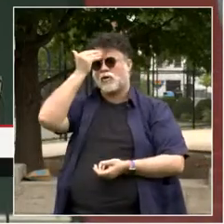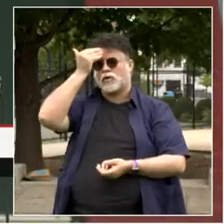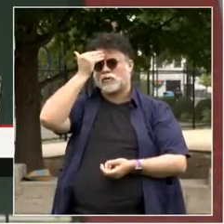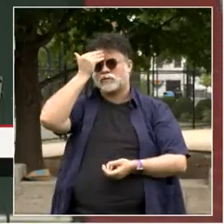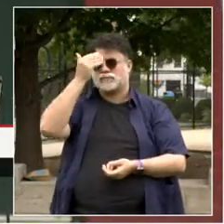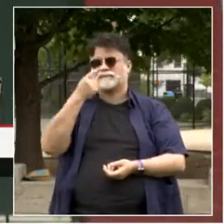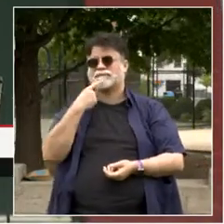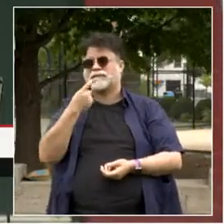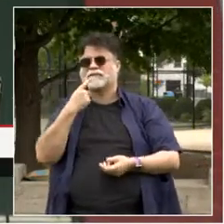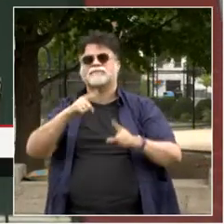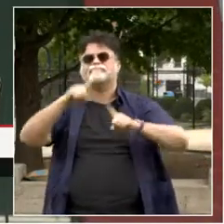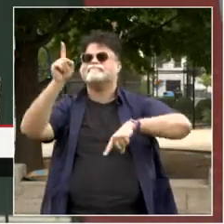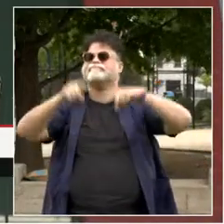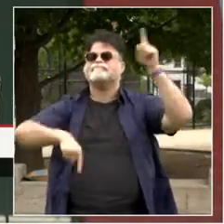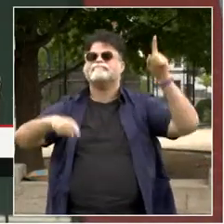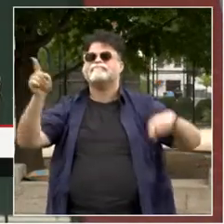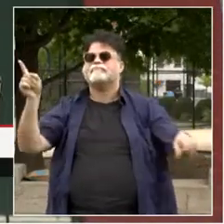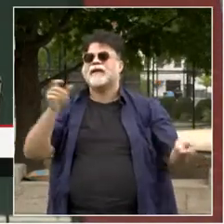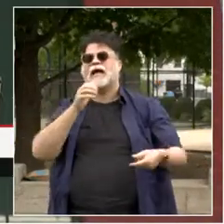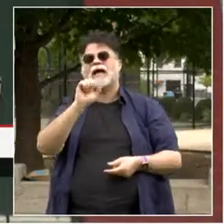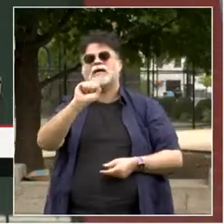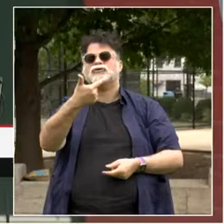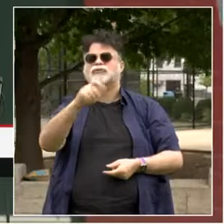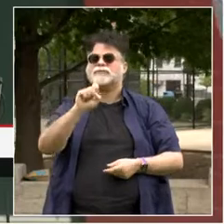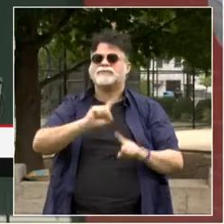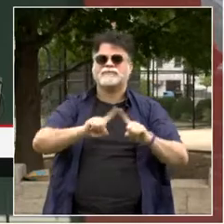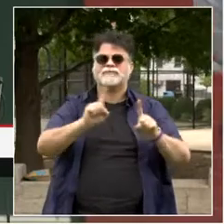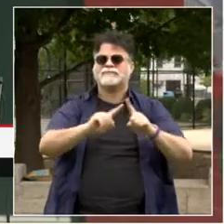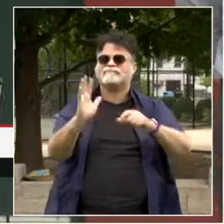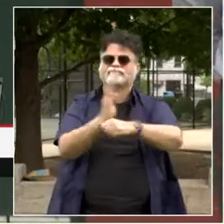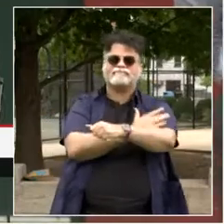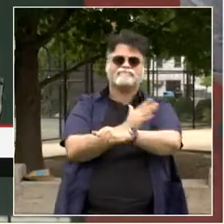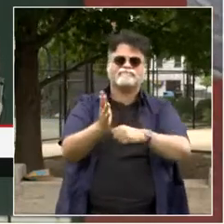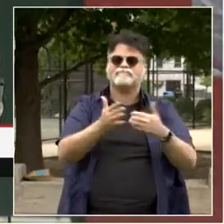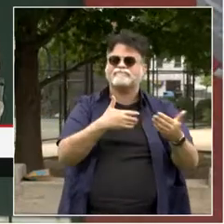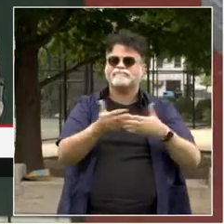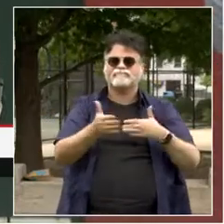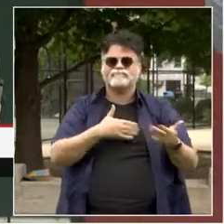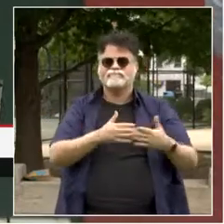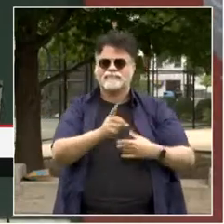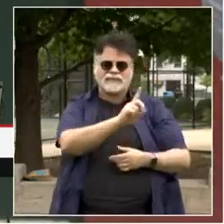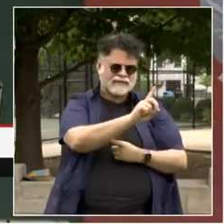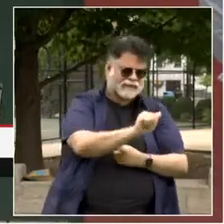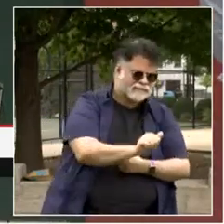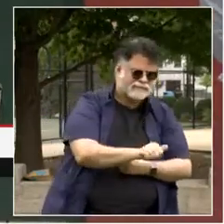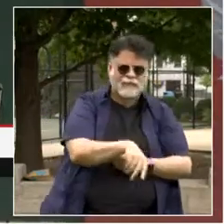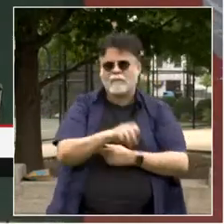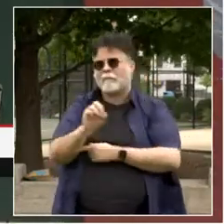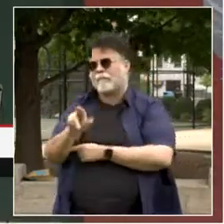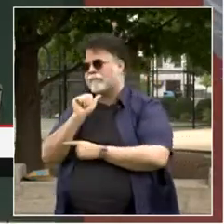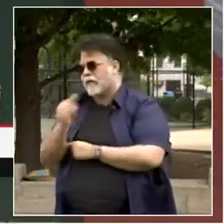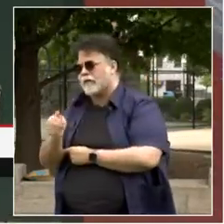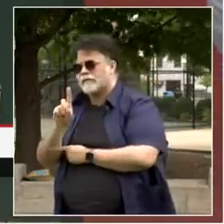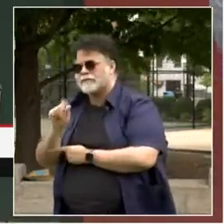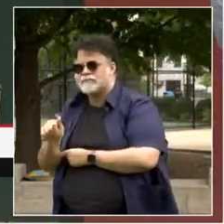all ages and abilities to come have fun, work out, and socialize right